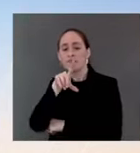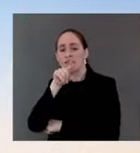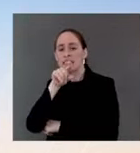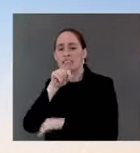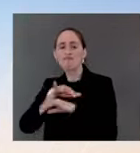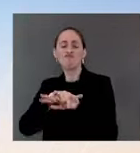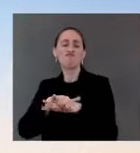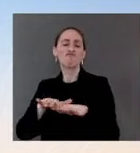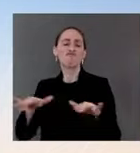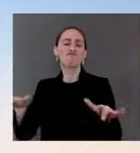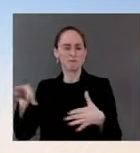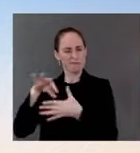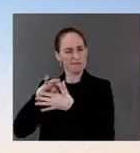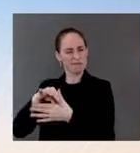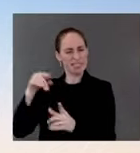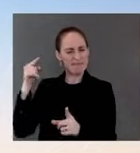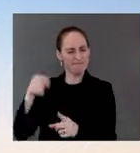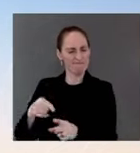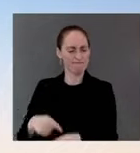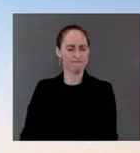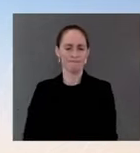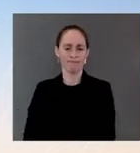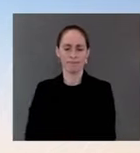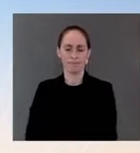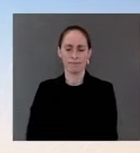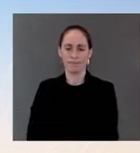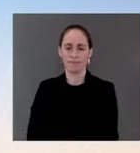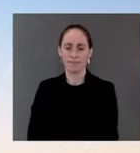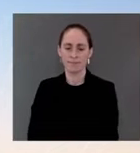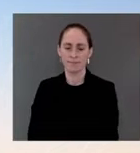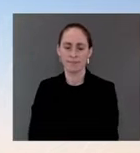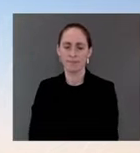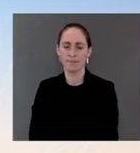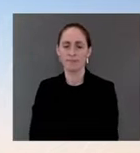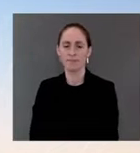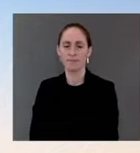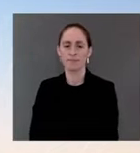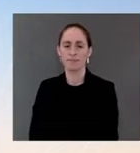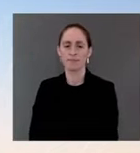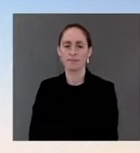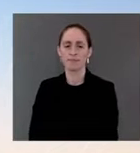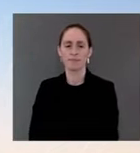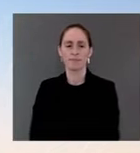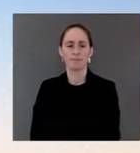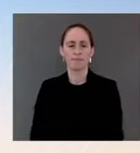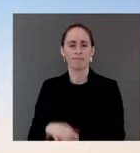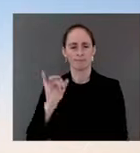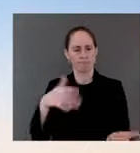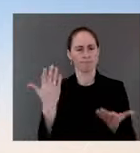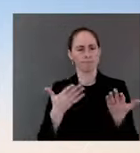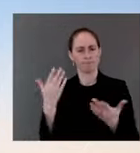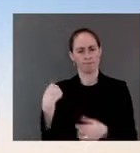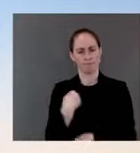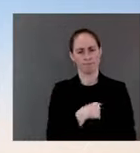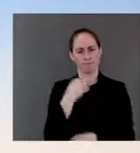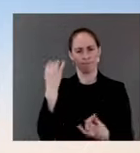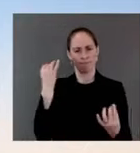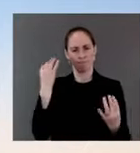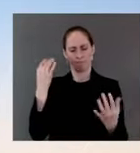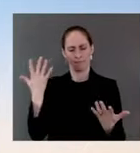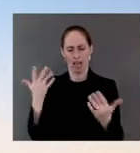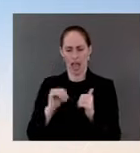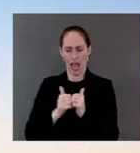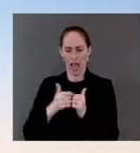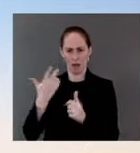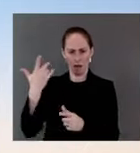our competition agenda, is that dominant corporations in these industries are taking advantage of their market power to